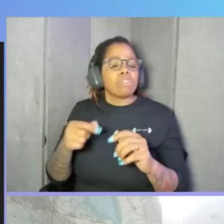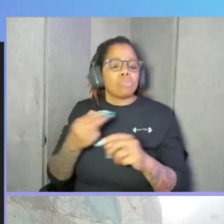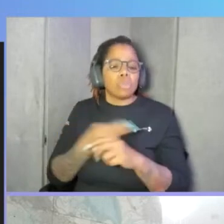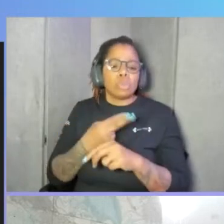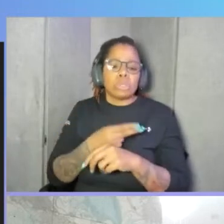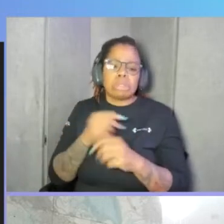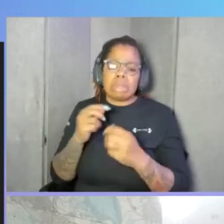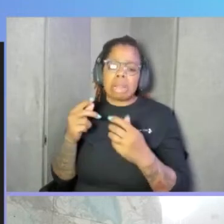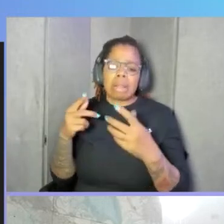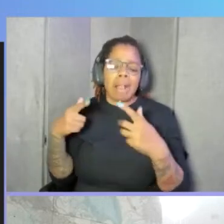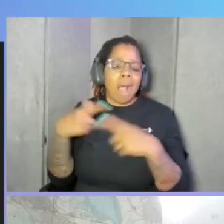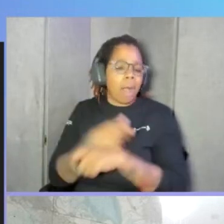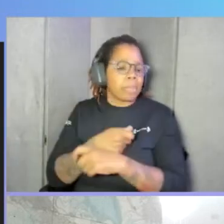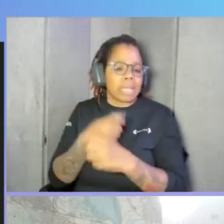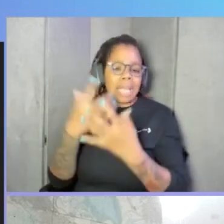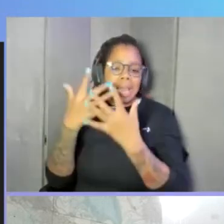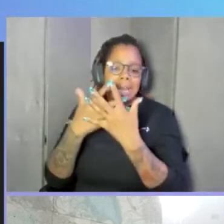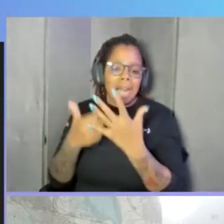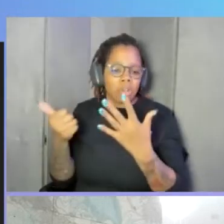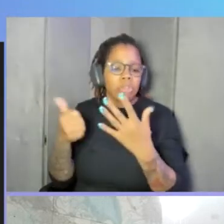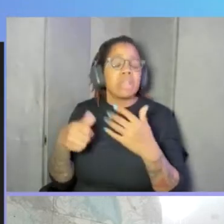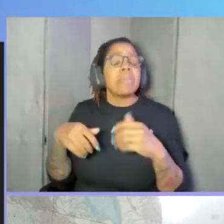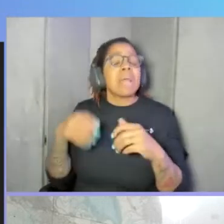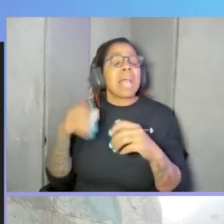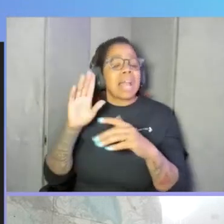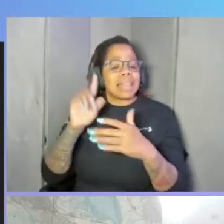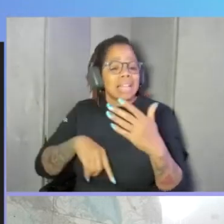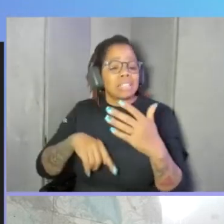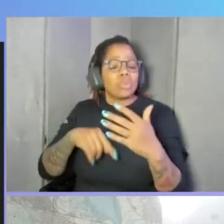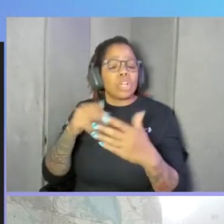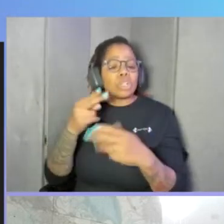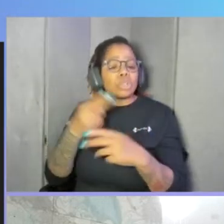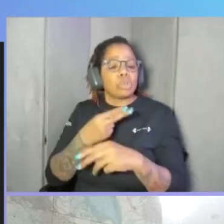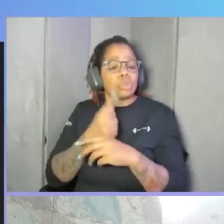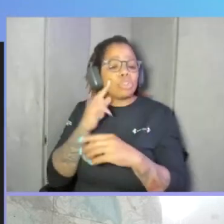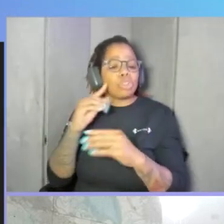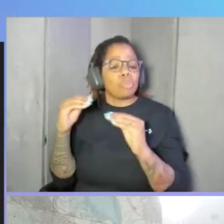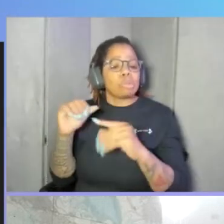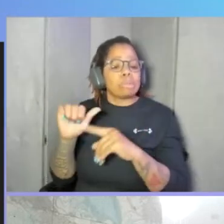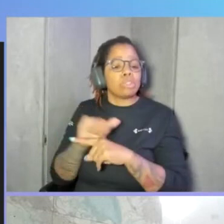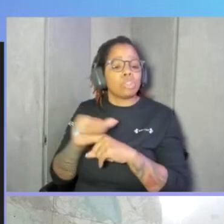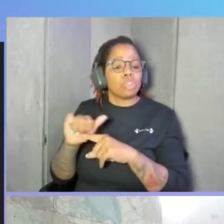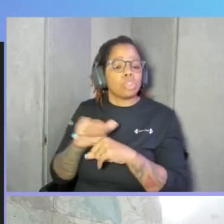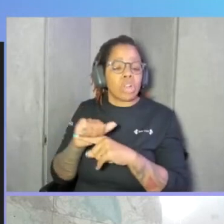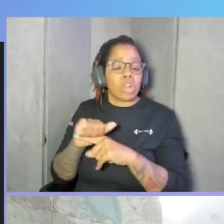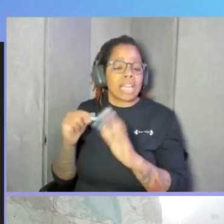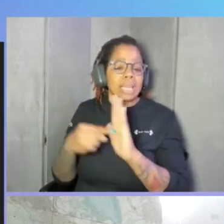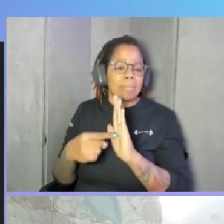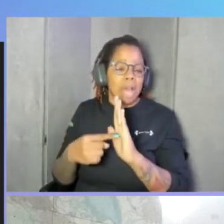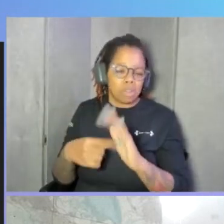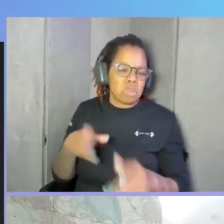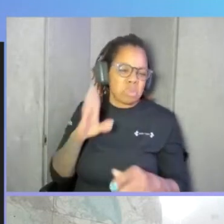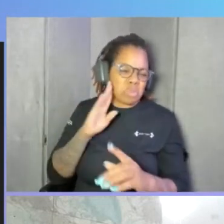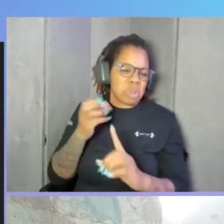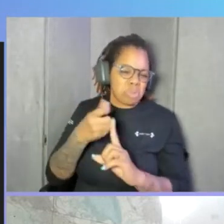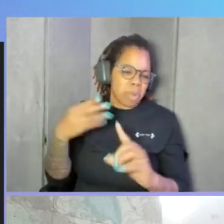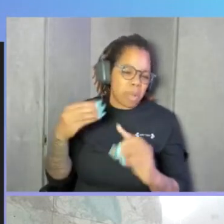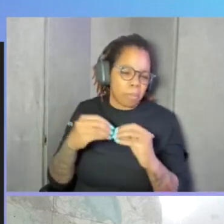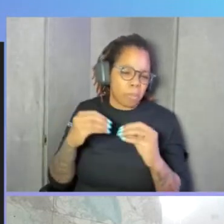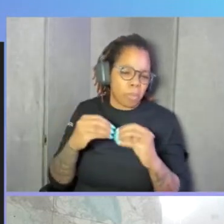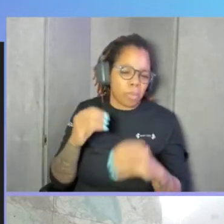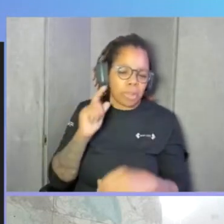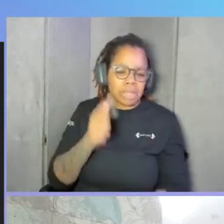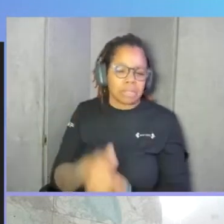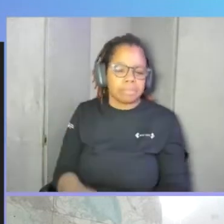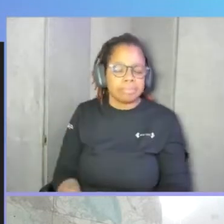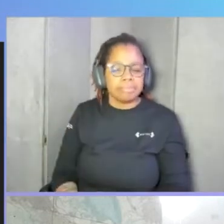And that's what's used to train the models. And we'll get into model training and what that consists of in a